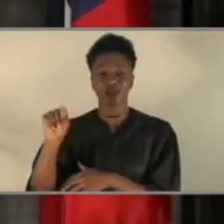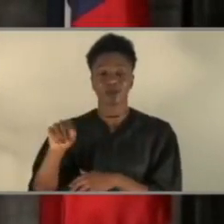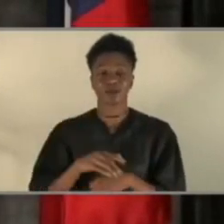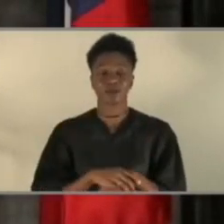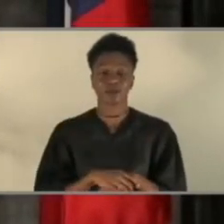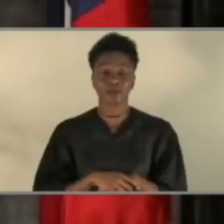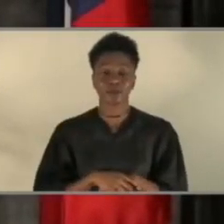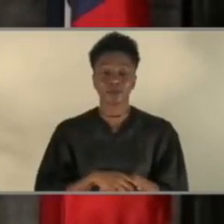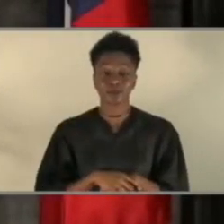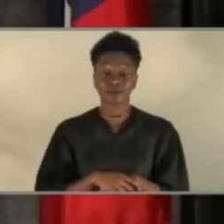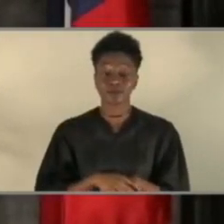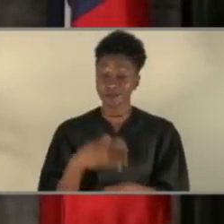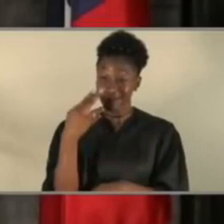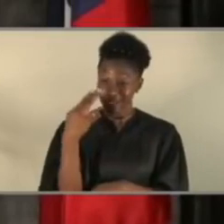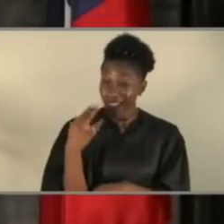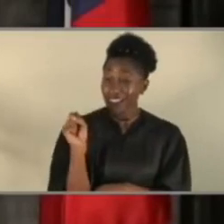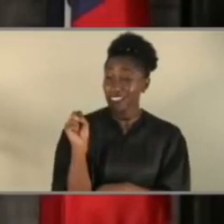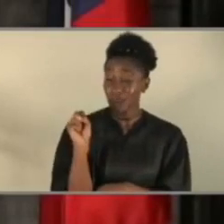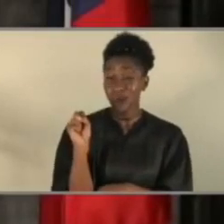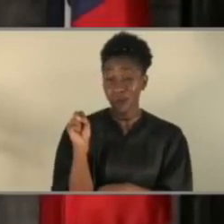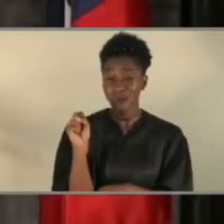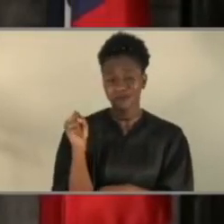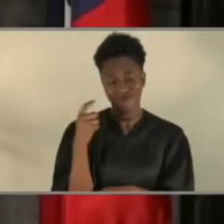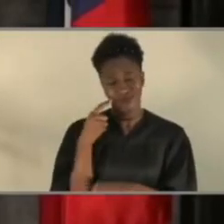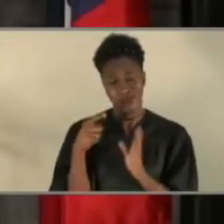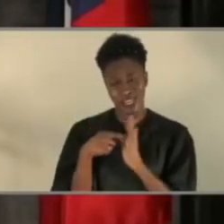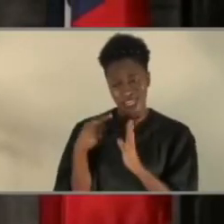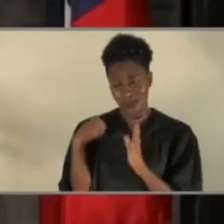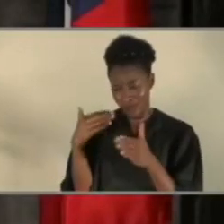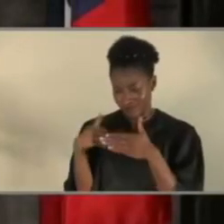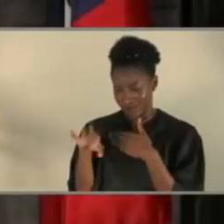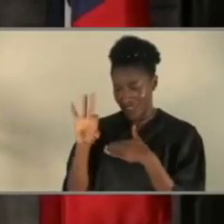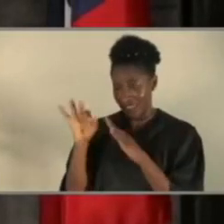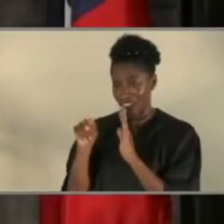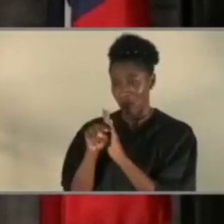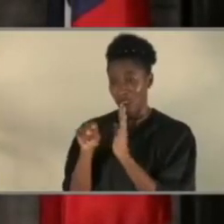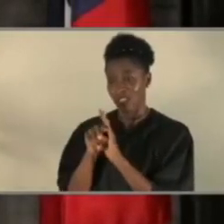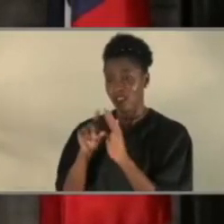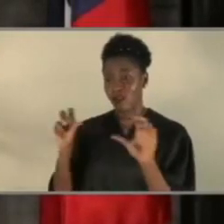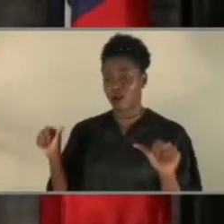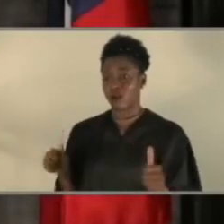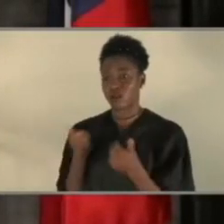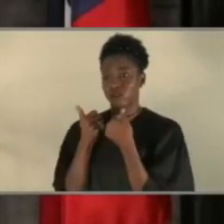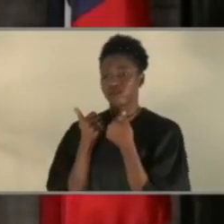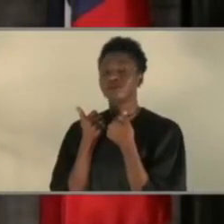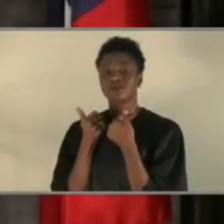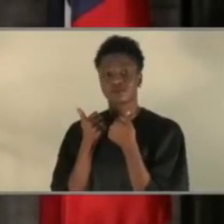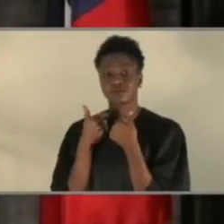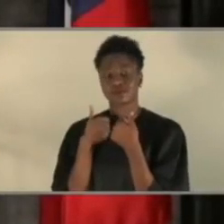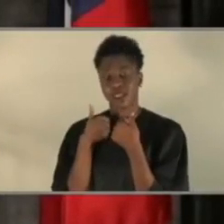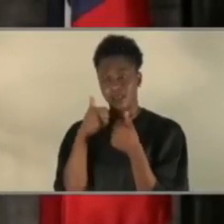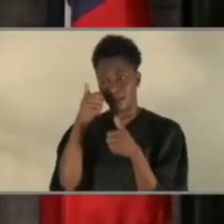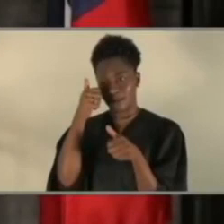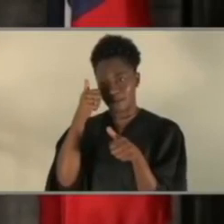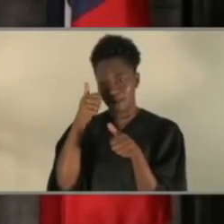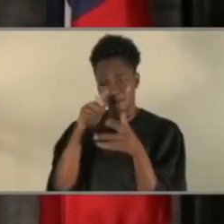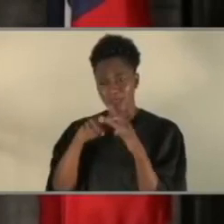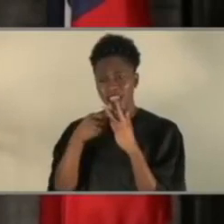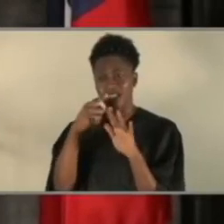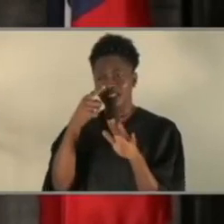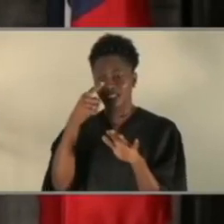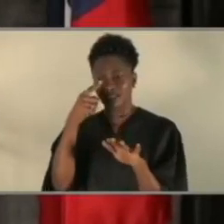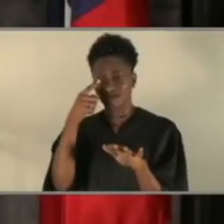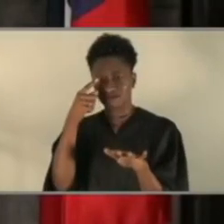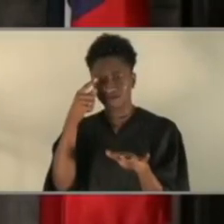I recognized that high school was going to be a challenge when I entered ninth grade. It was then that I began to realize that I would be turning into